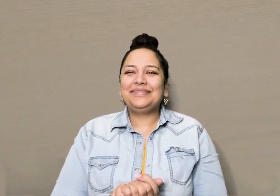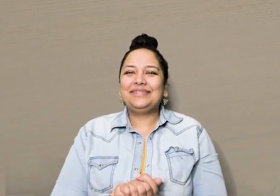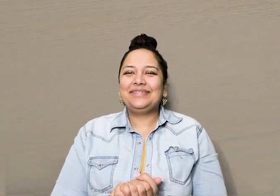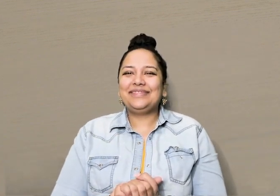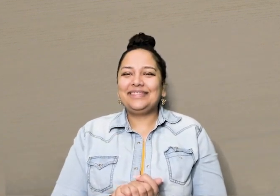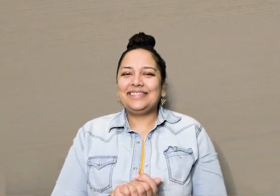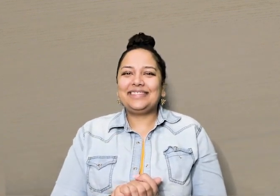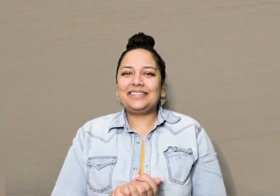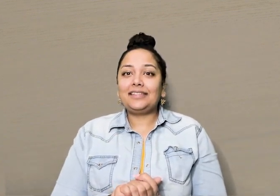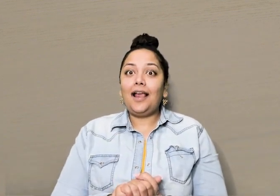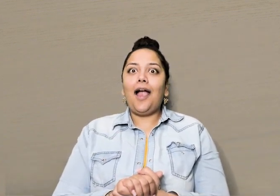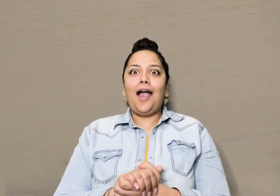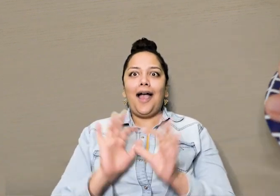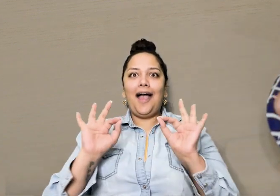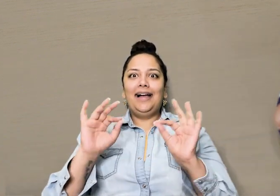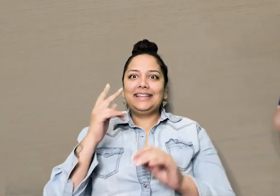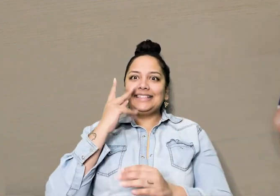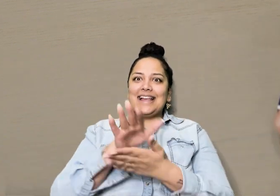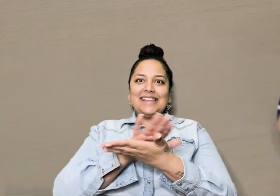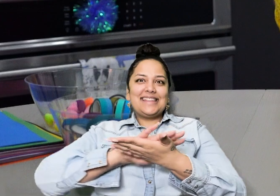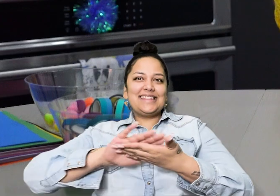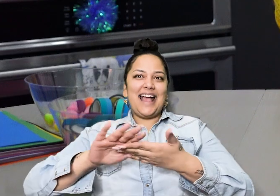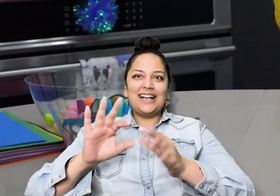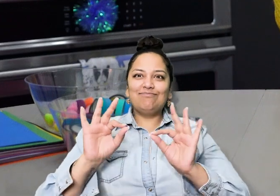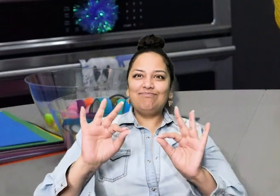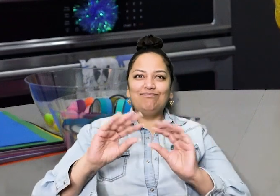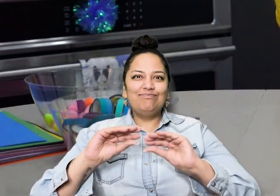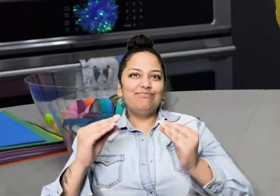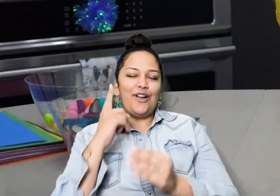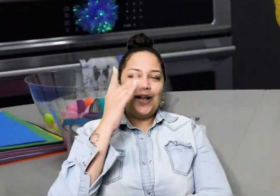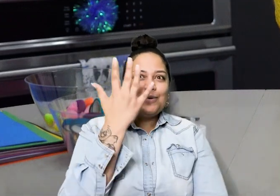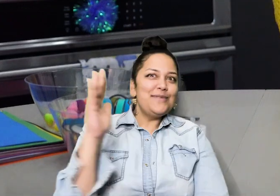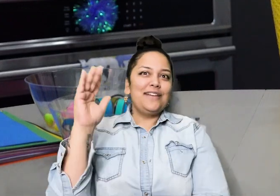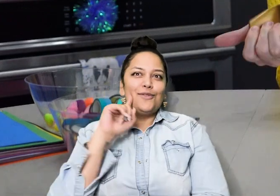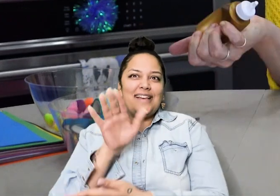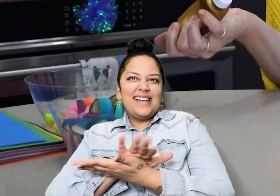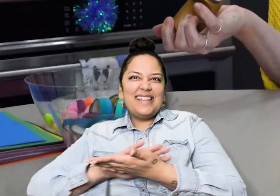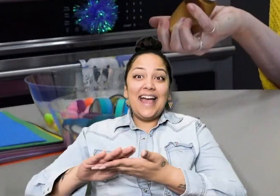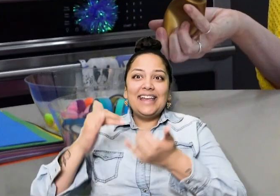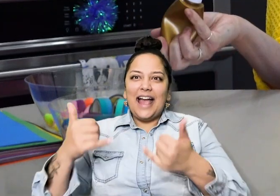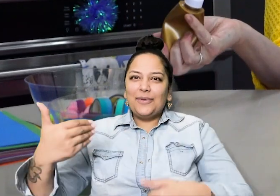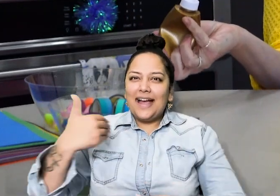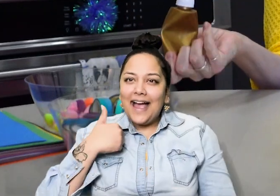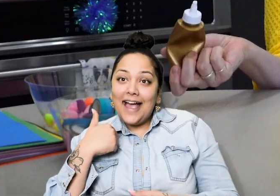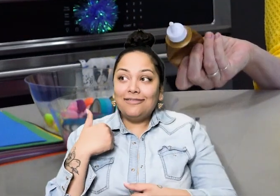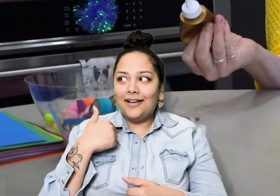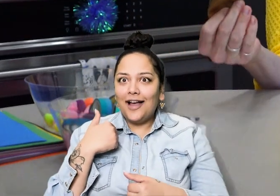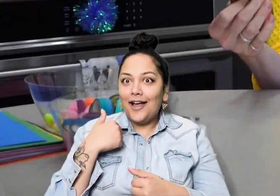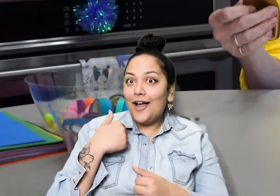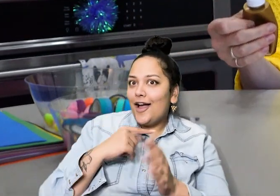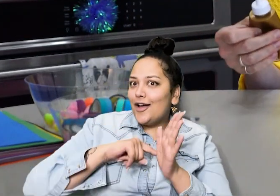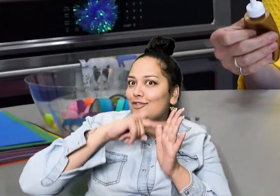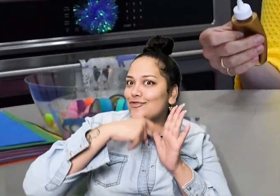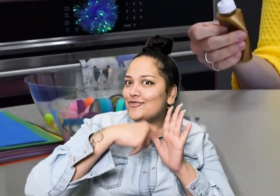Okay, just a little bit more glue, but see, we have a really nice base for our tree here. I think that looks really